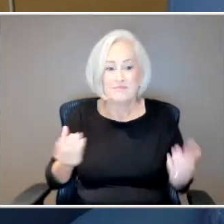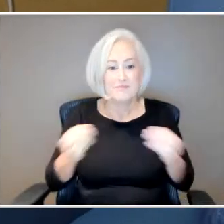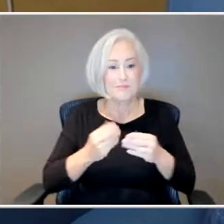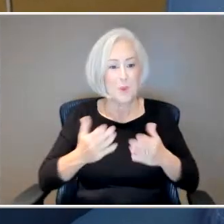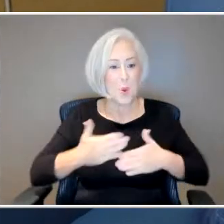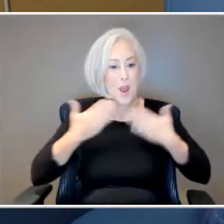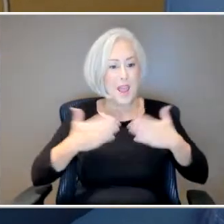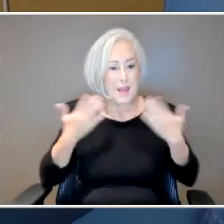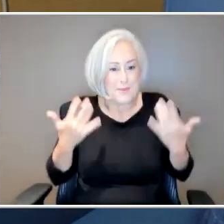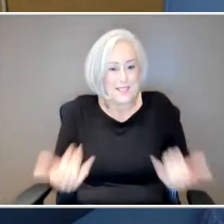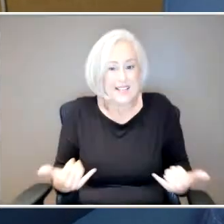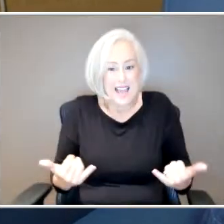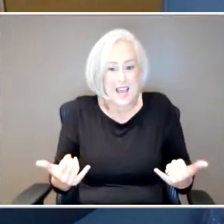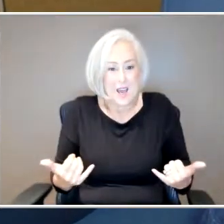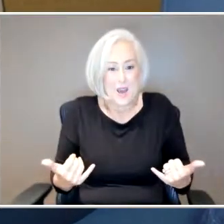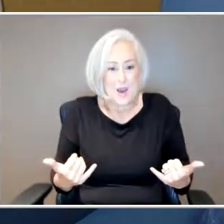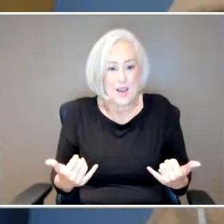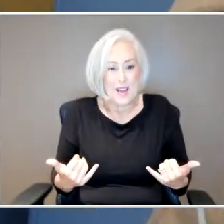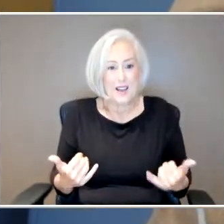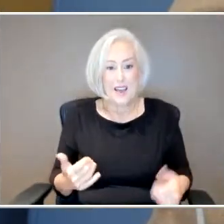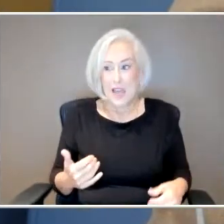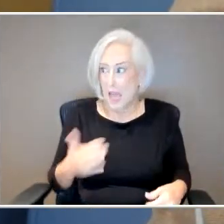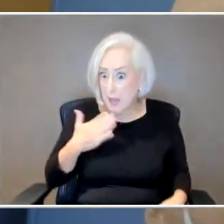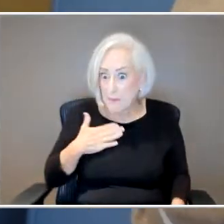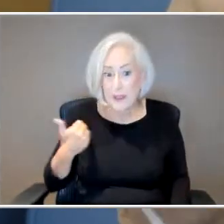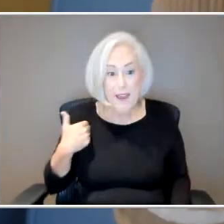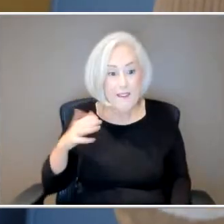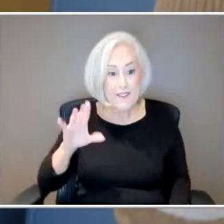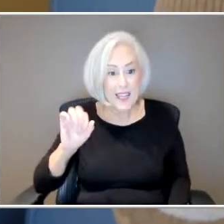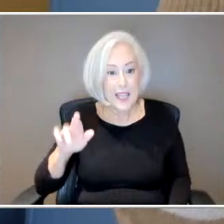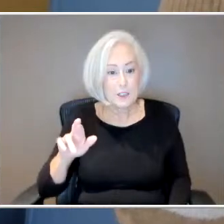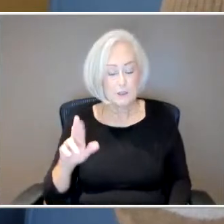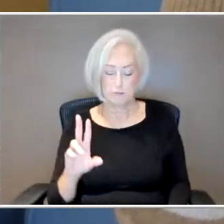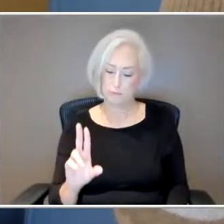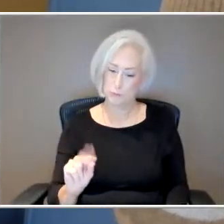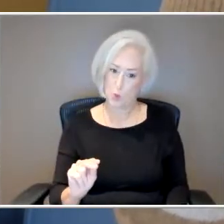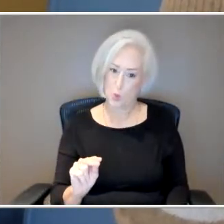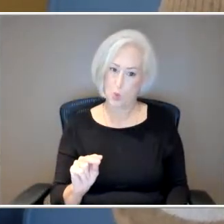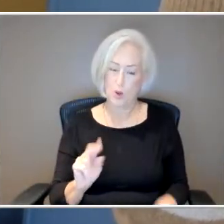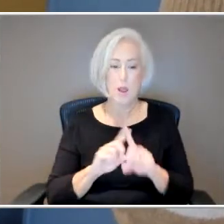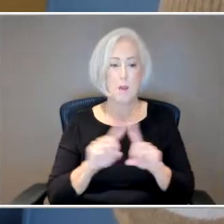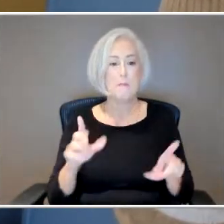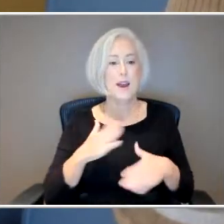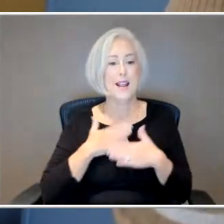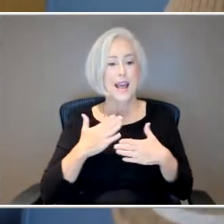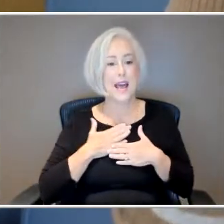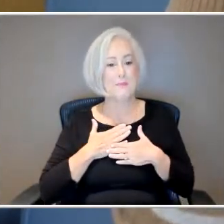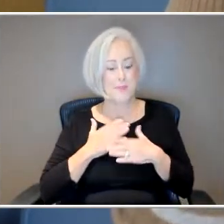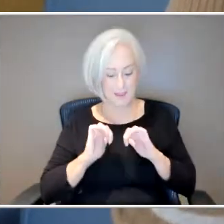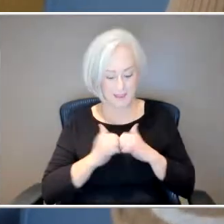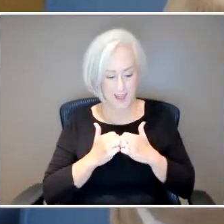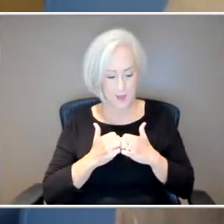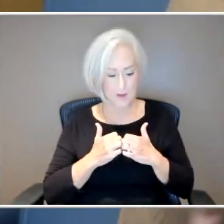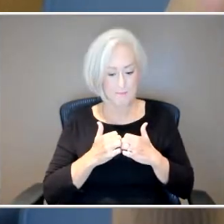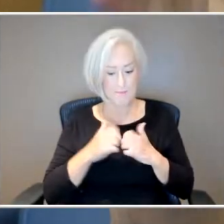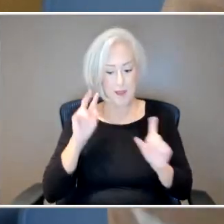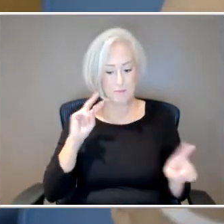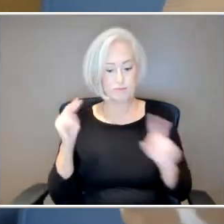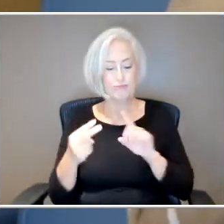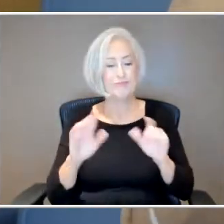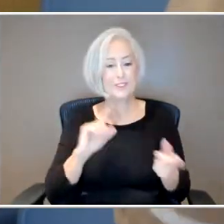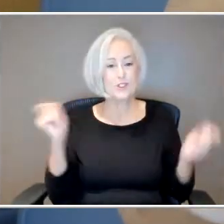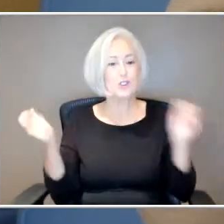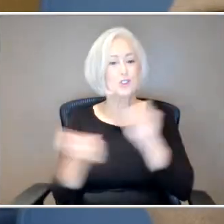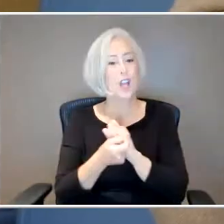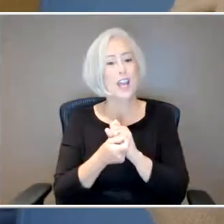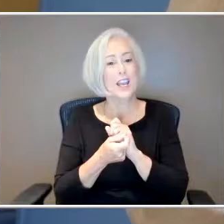Happier. Am I glad I have cancer? No, but I'm happy how I've changed, and I'm happy the person that I've become through it all. You